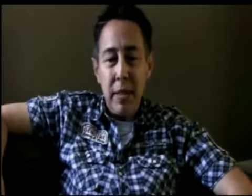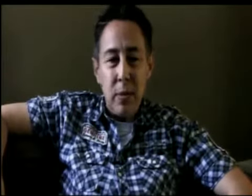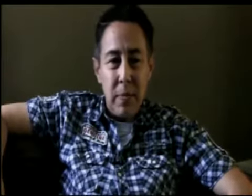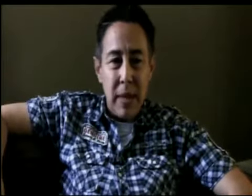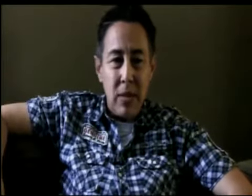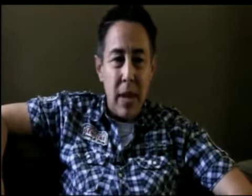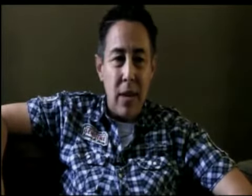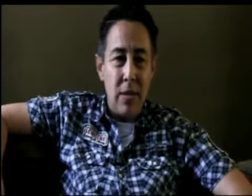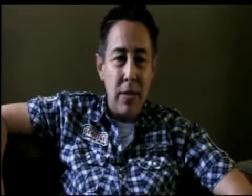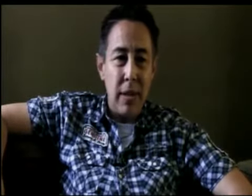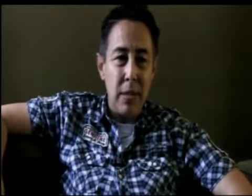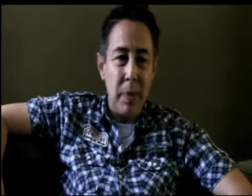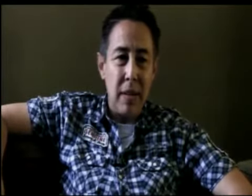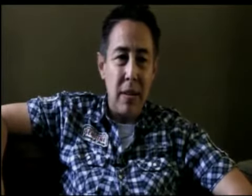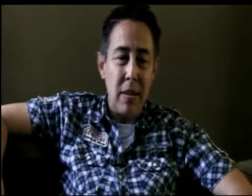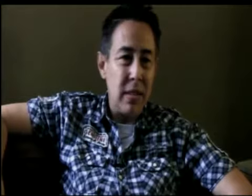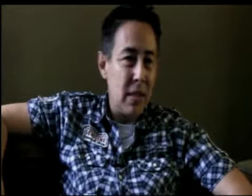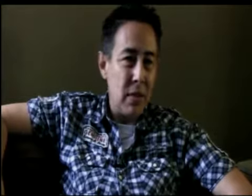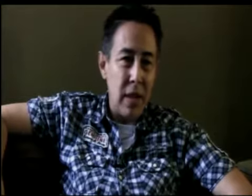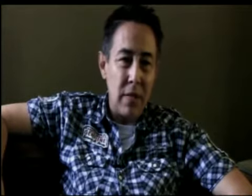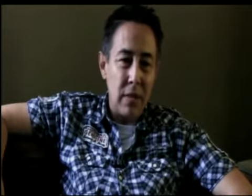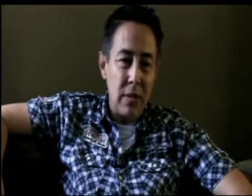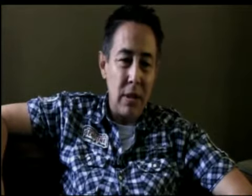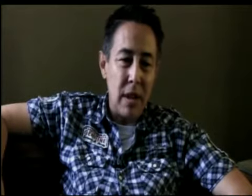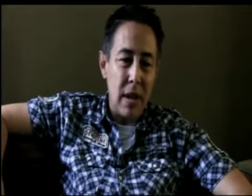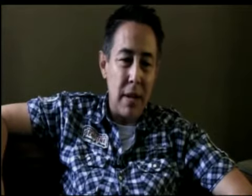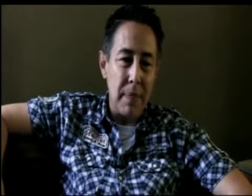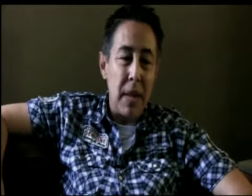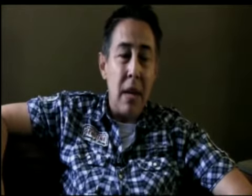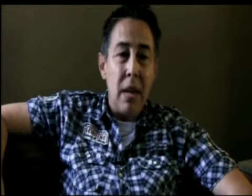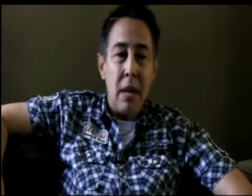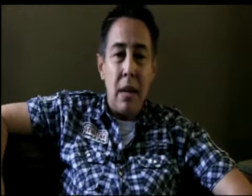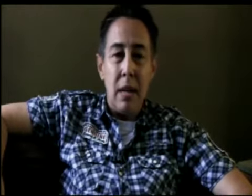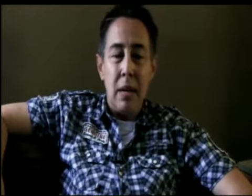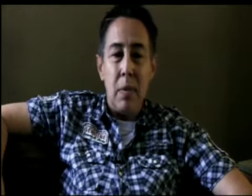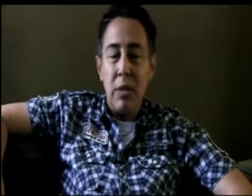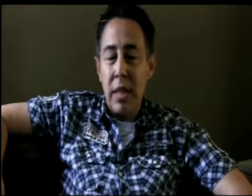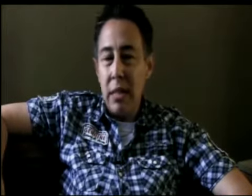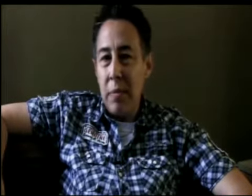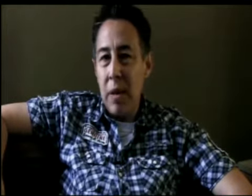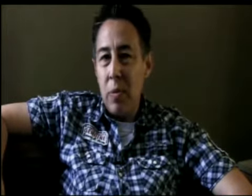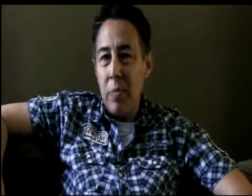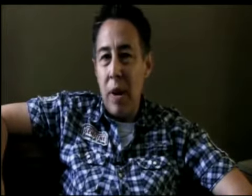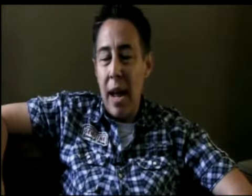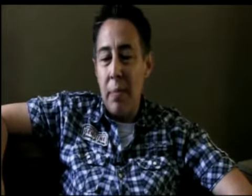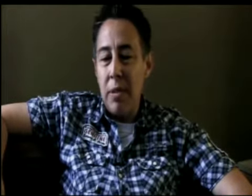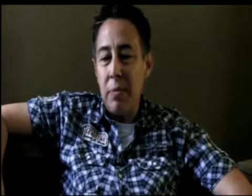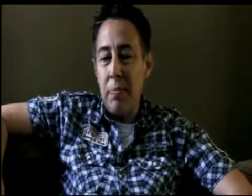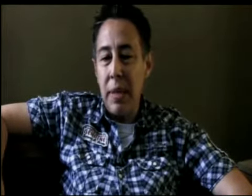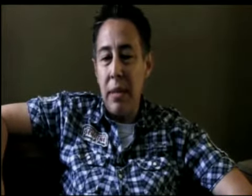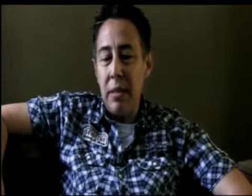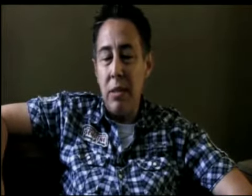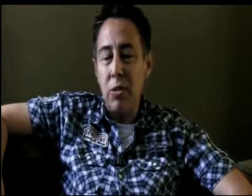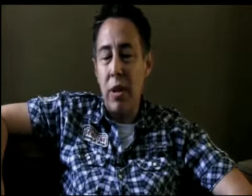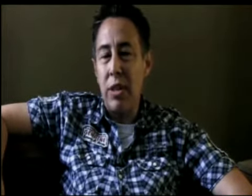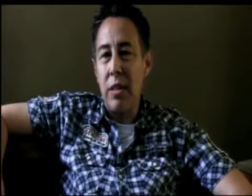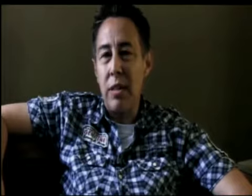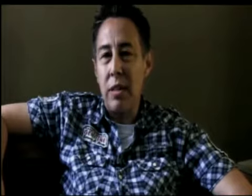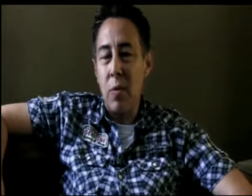My experience with mental health has been on several levels. Most intimate would perhaps